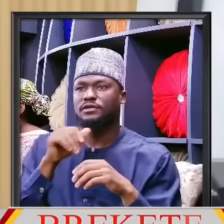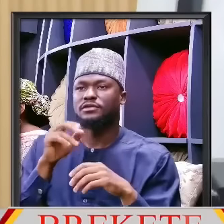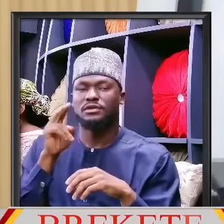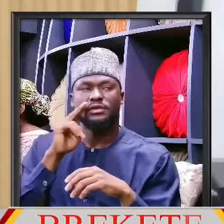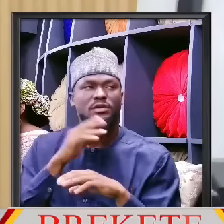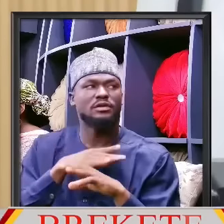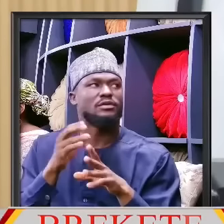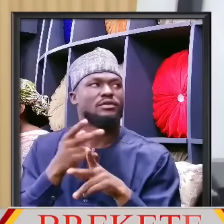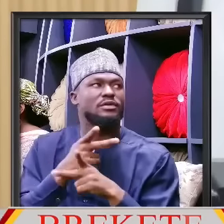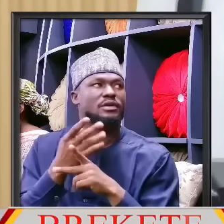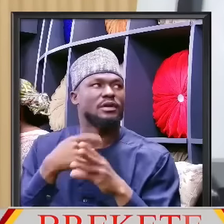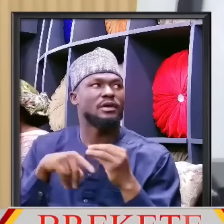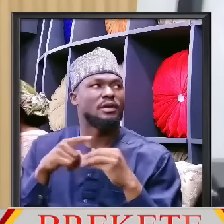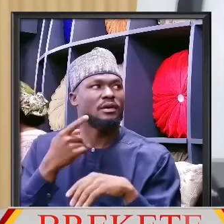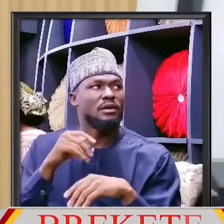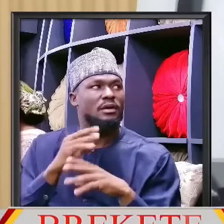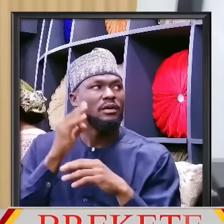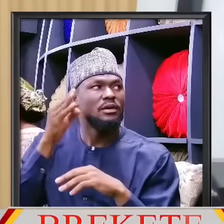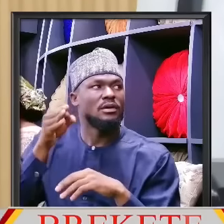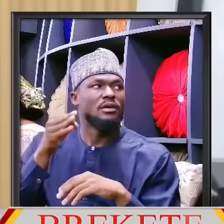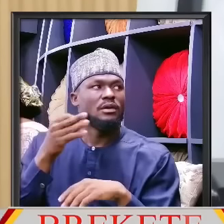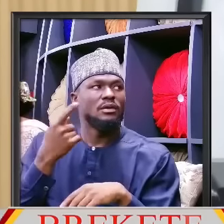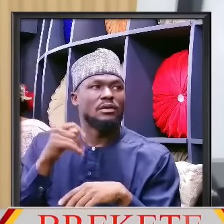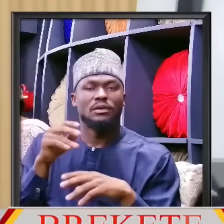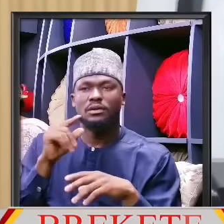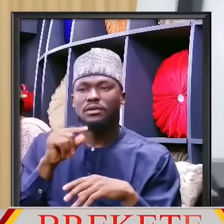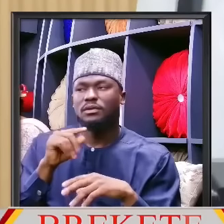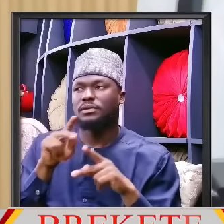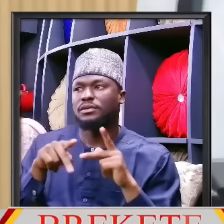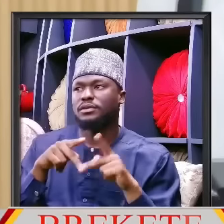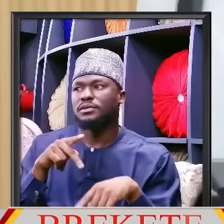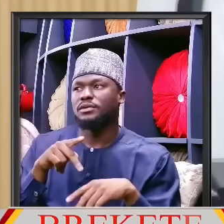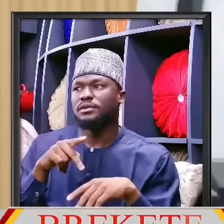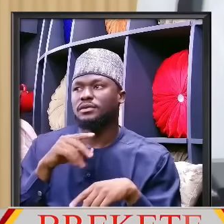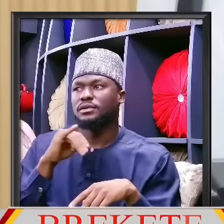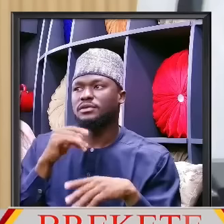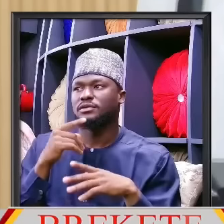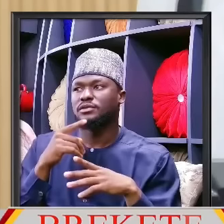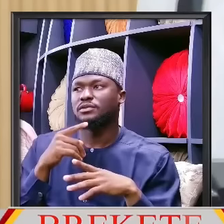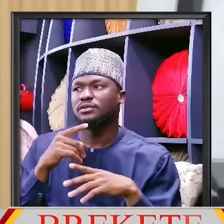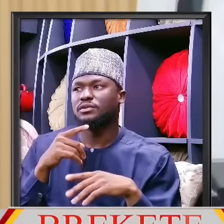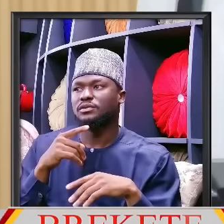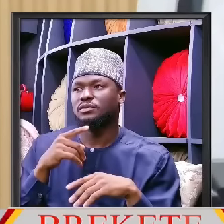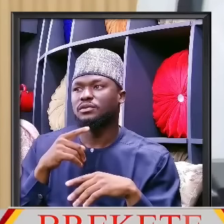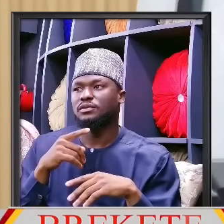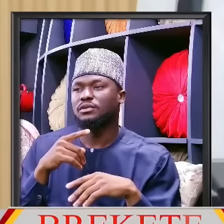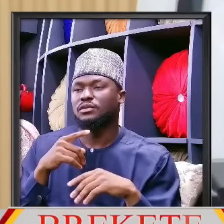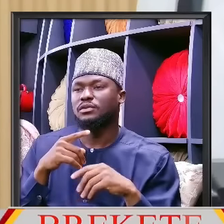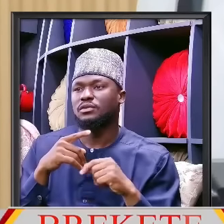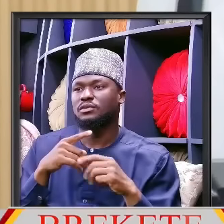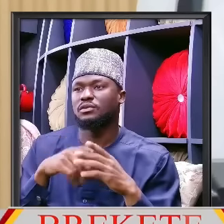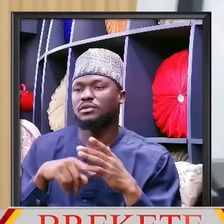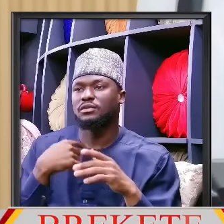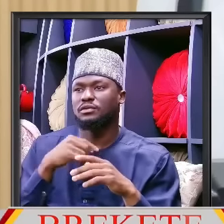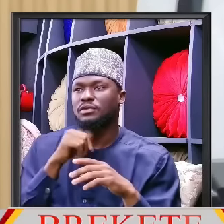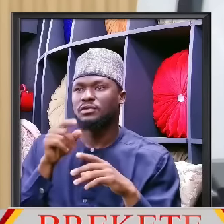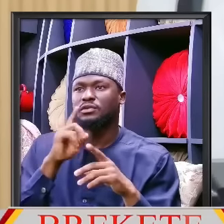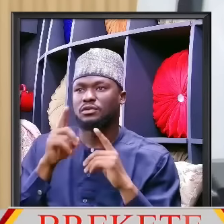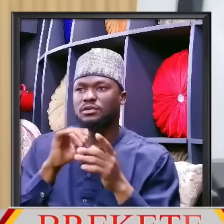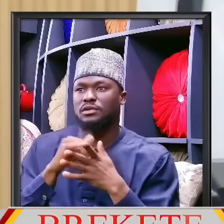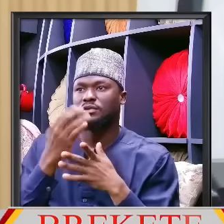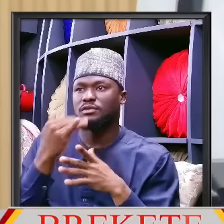Nigeria no care about the future of the young people. Now we can for the talk be this. No wonder